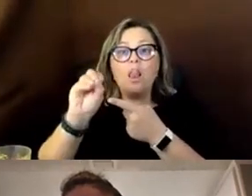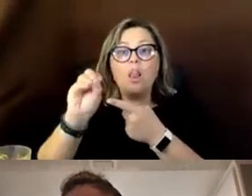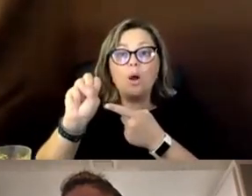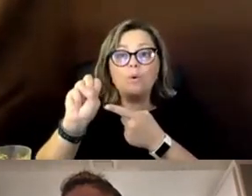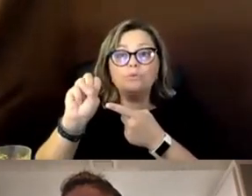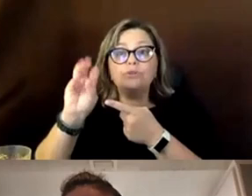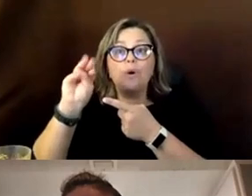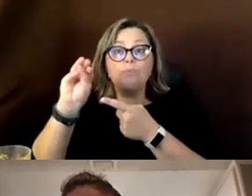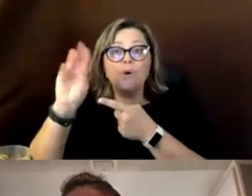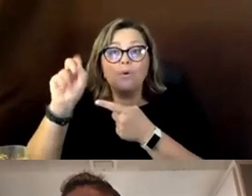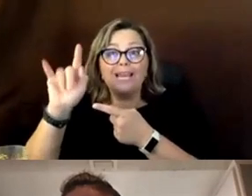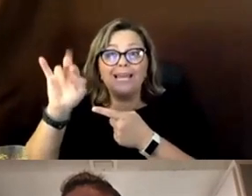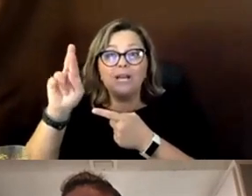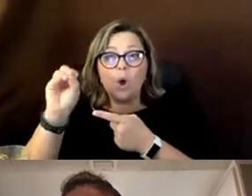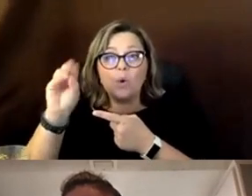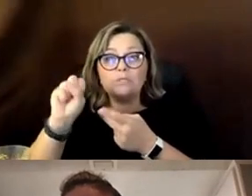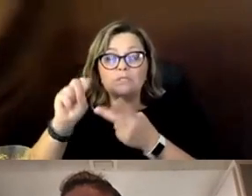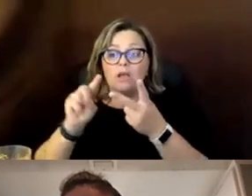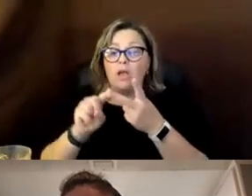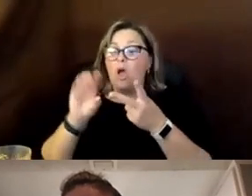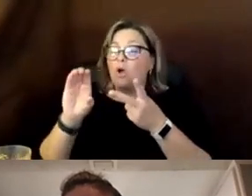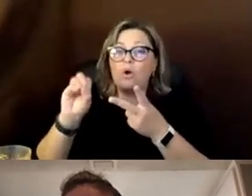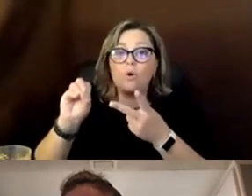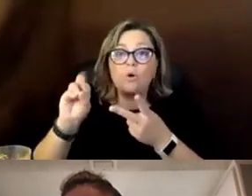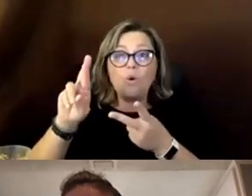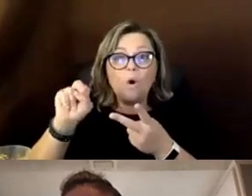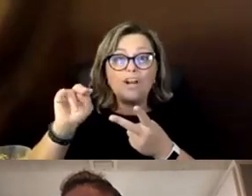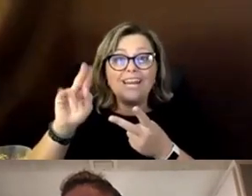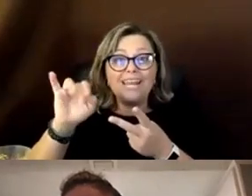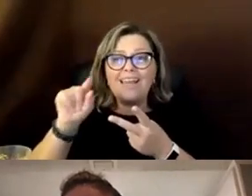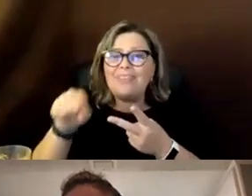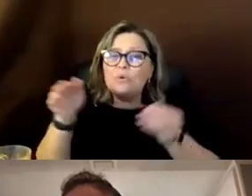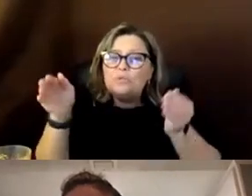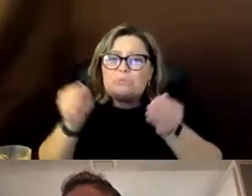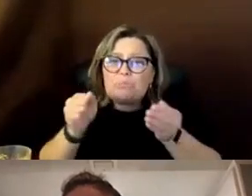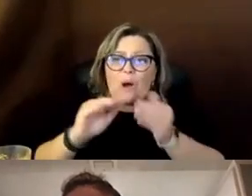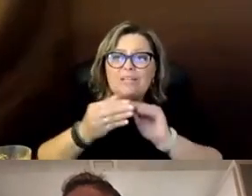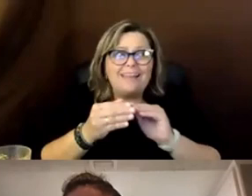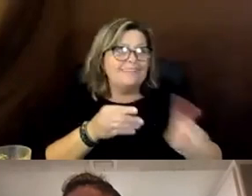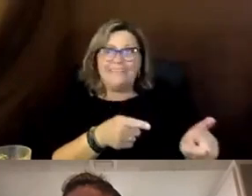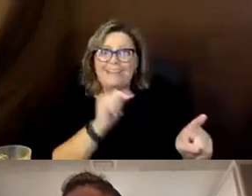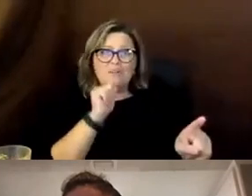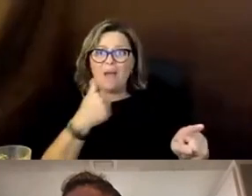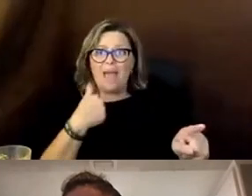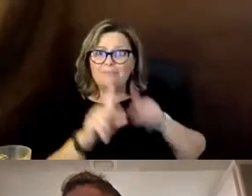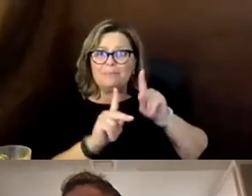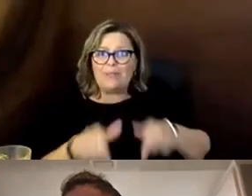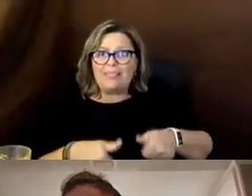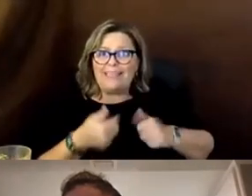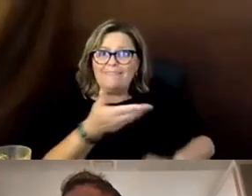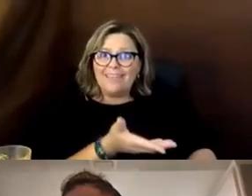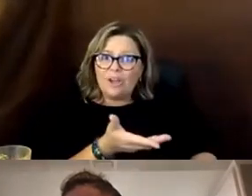tiny hamlets, if you will, that don't have the same level of care that we need. And that